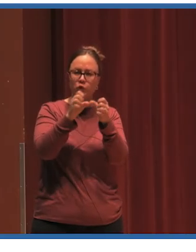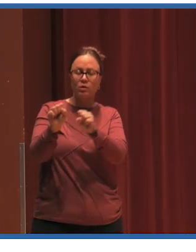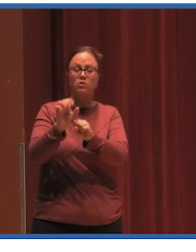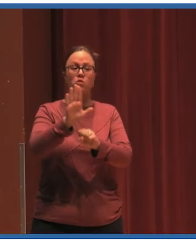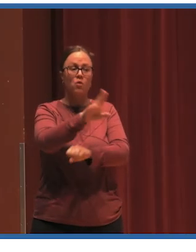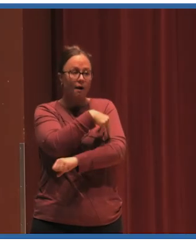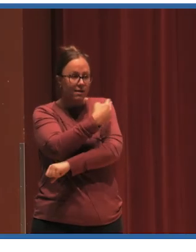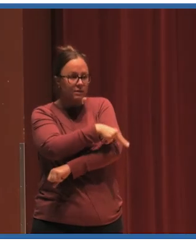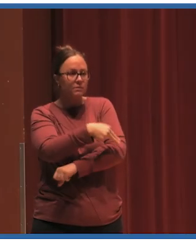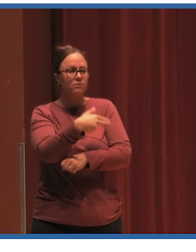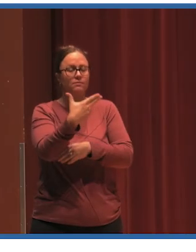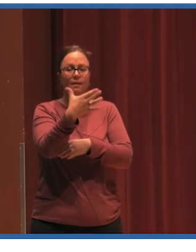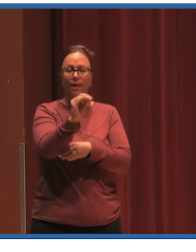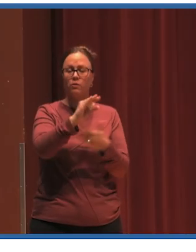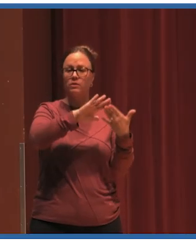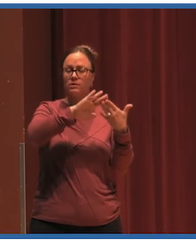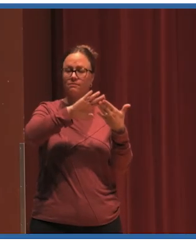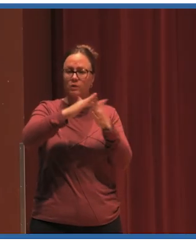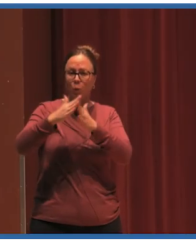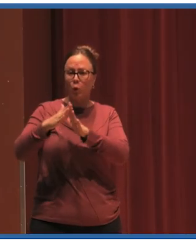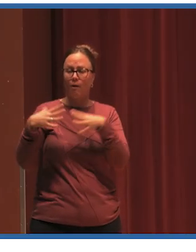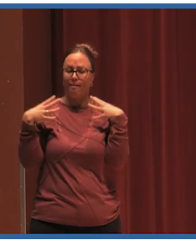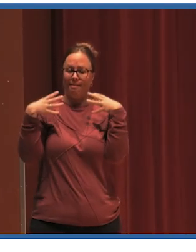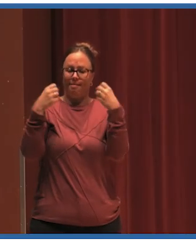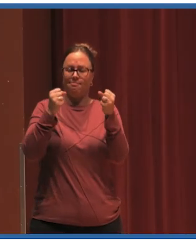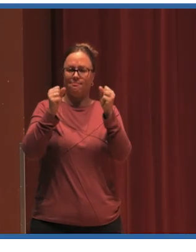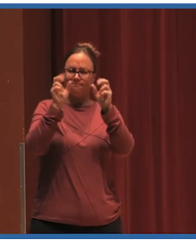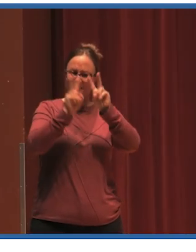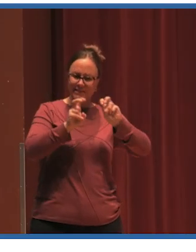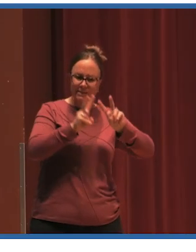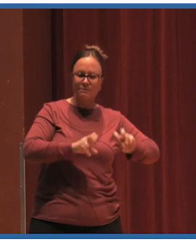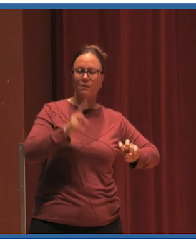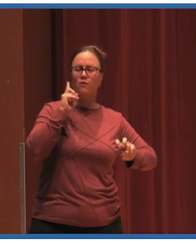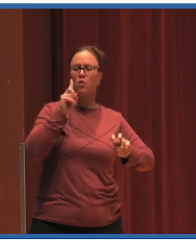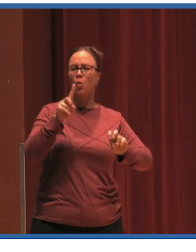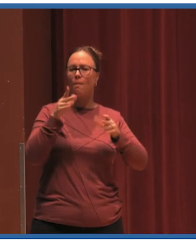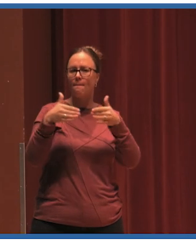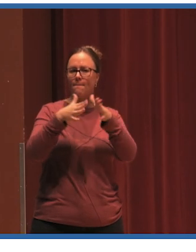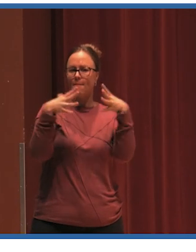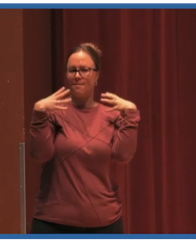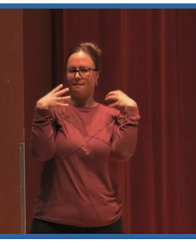or county's community health needs assessment or public health department's needs assessment.